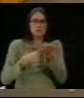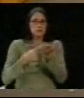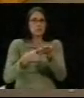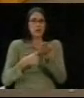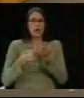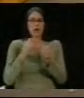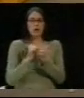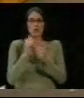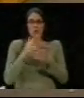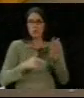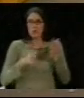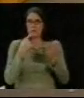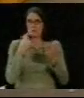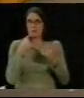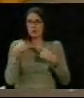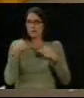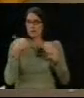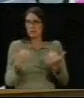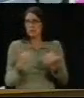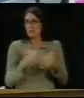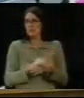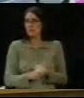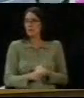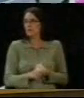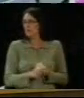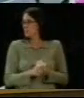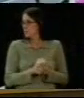with what's been said.